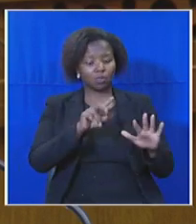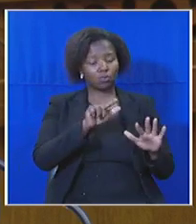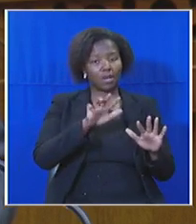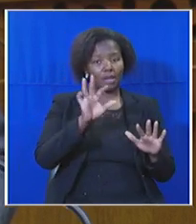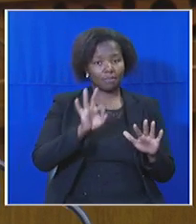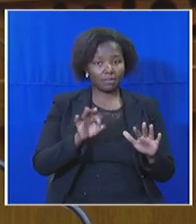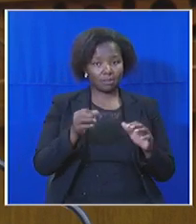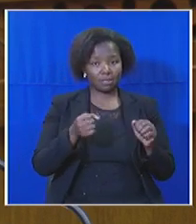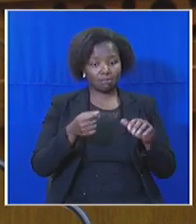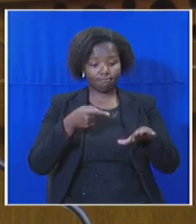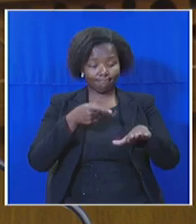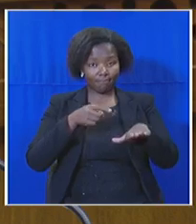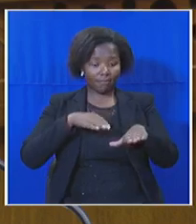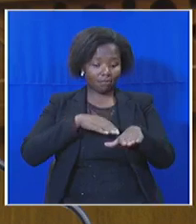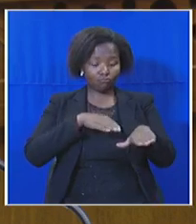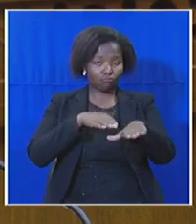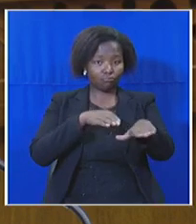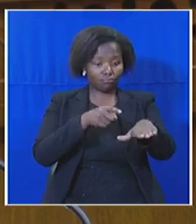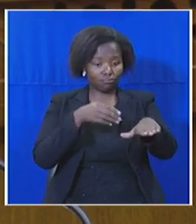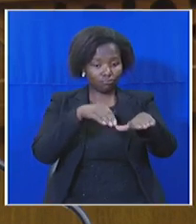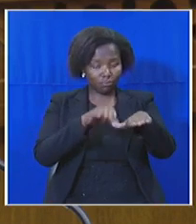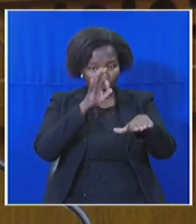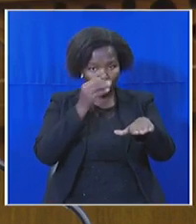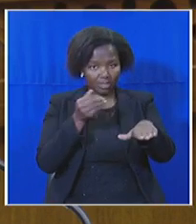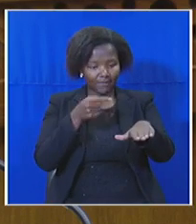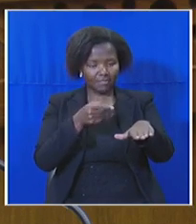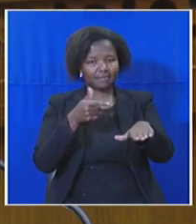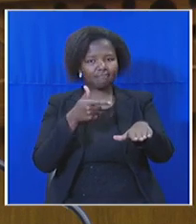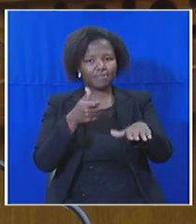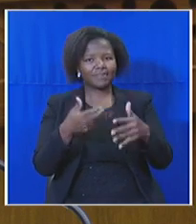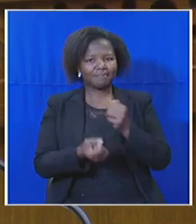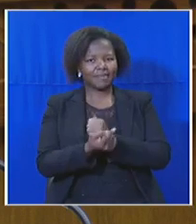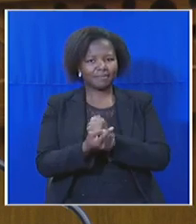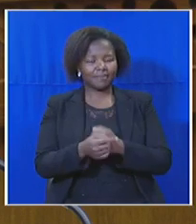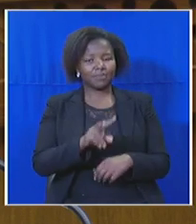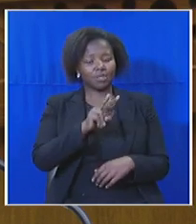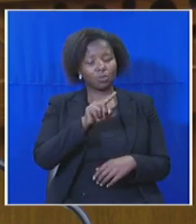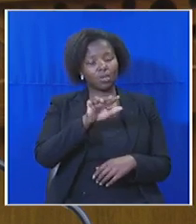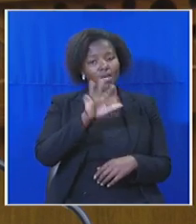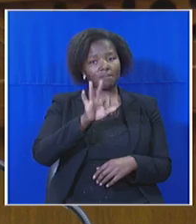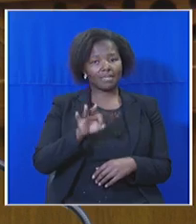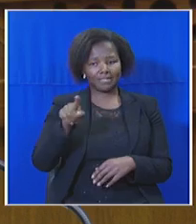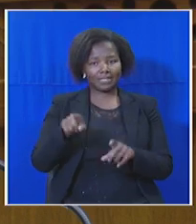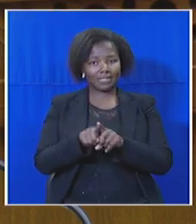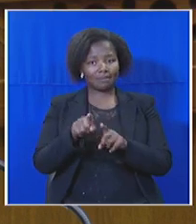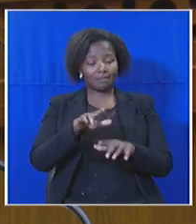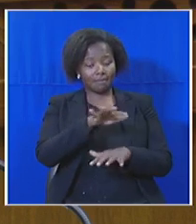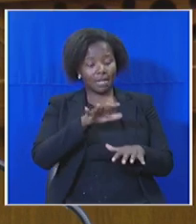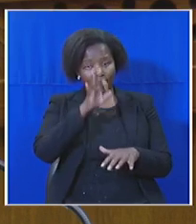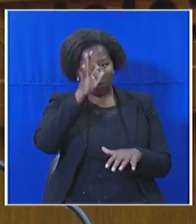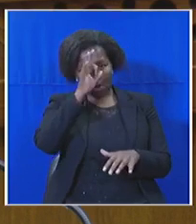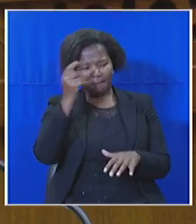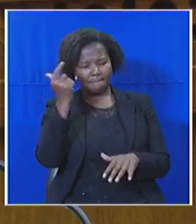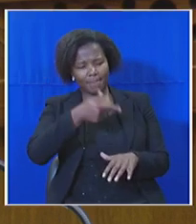cells. And 2.9% were also victims of attacks on police stations.